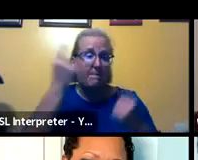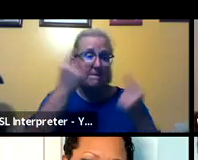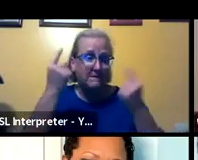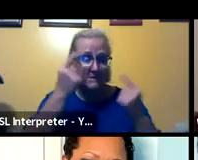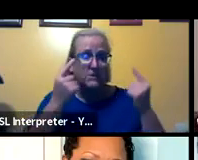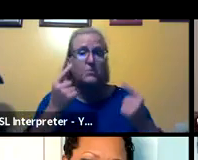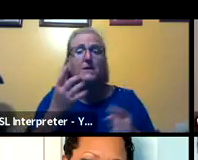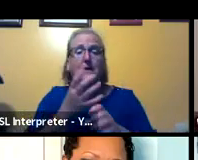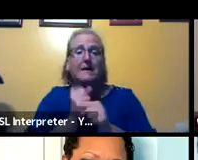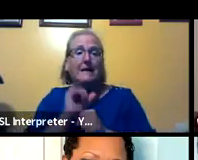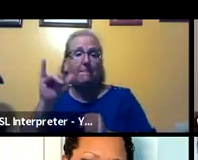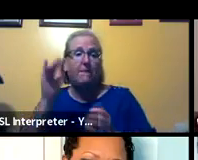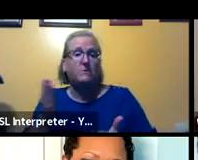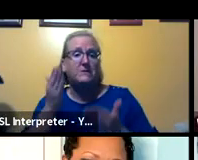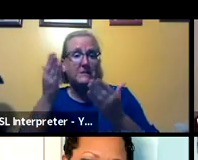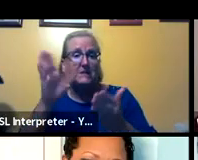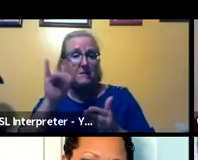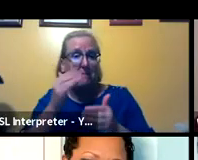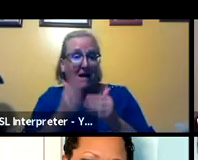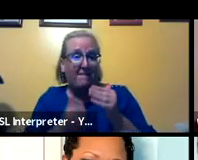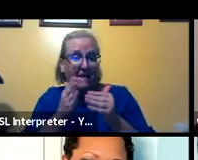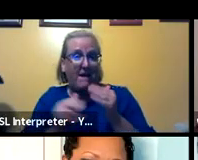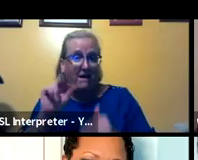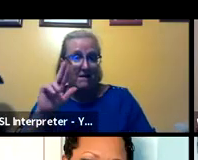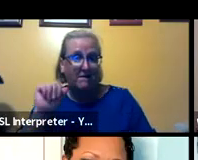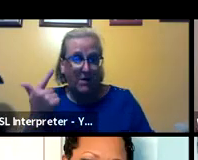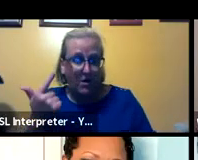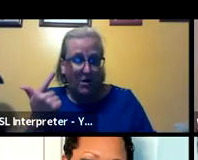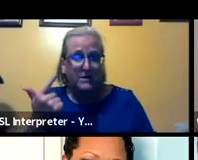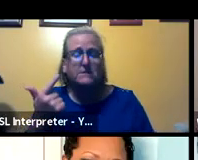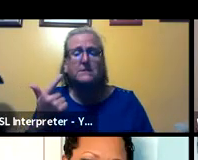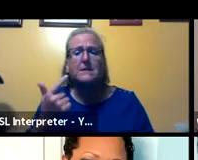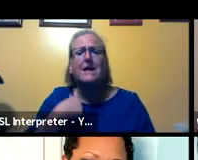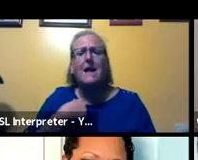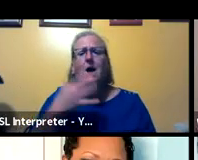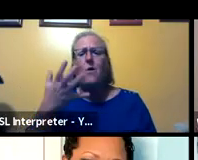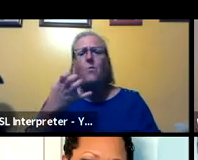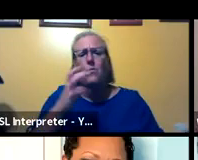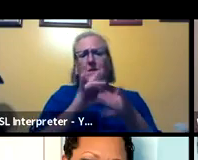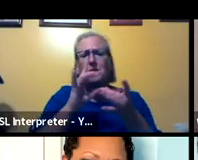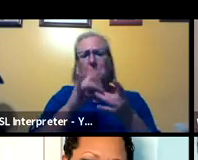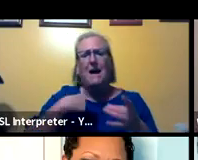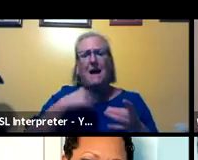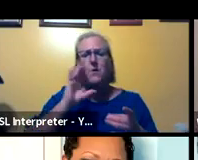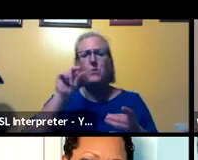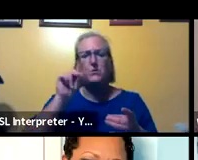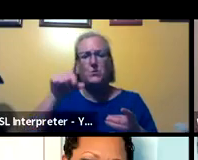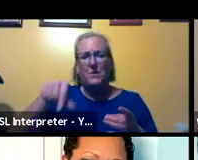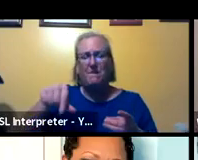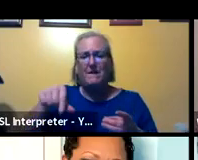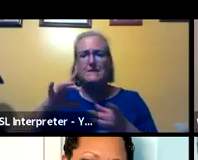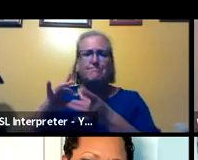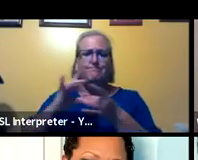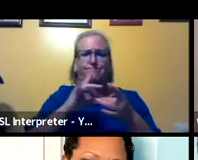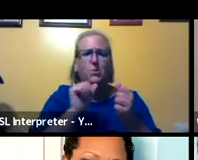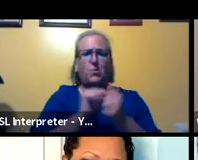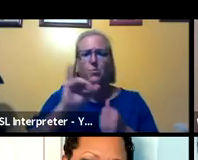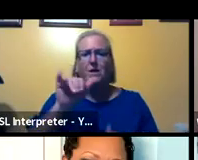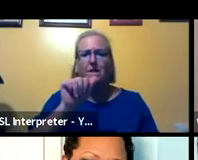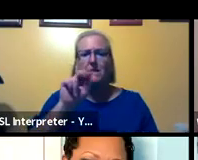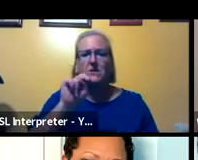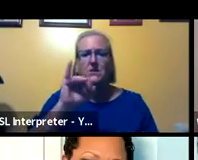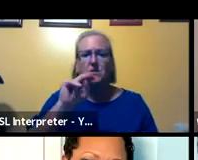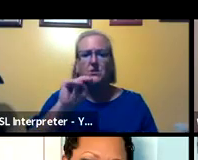those suggestions by the end of August. And I should mention that I will be doing this work in tandem with Janine Bennett, who is